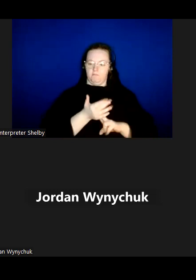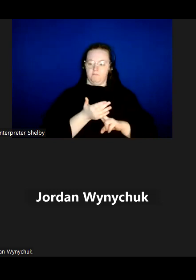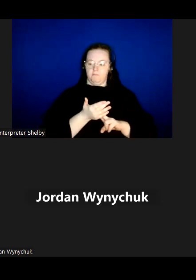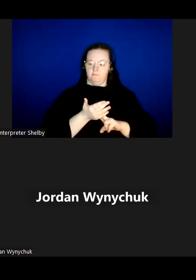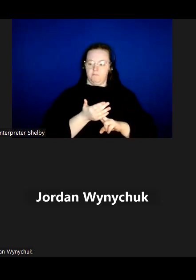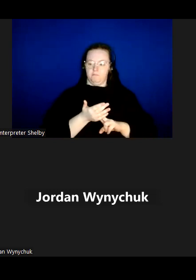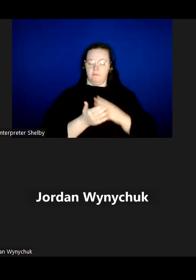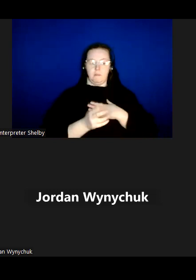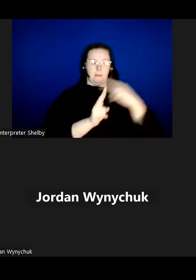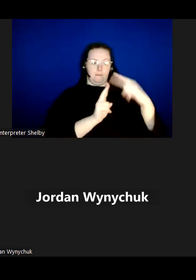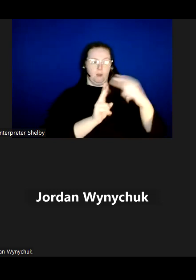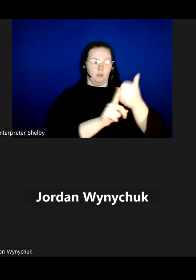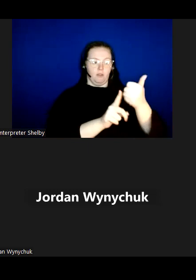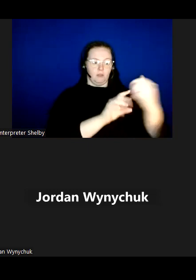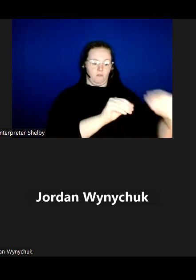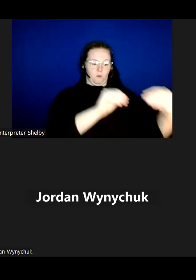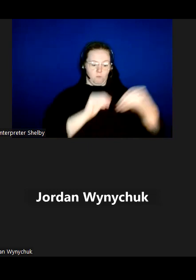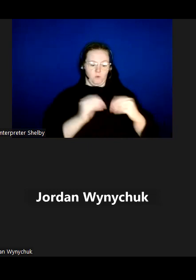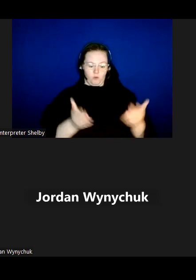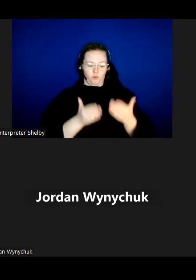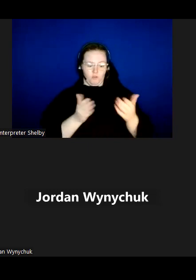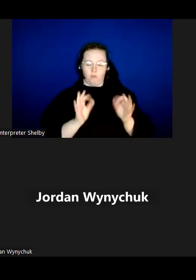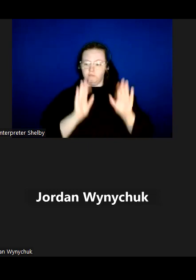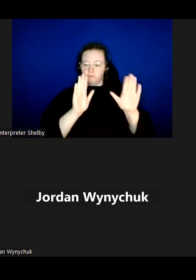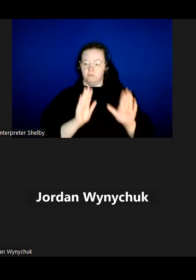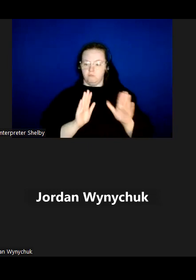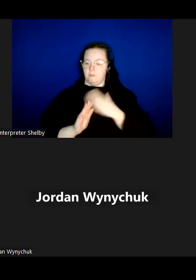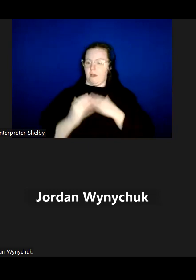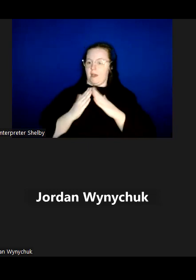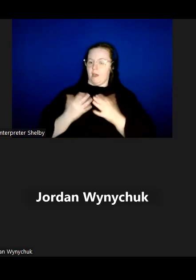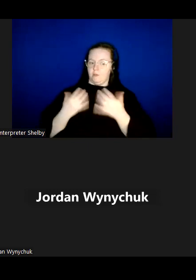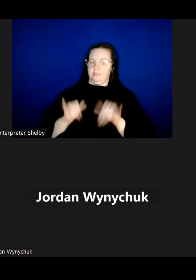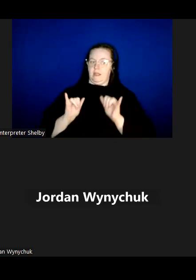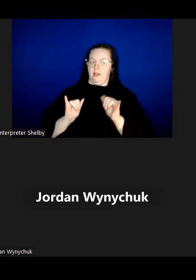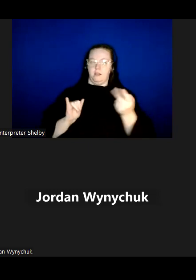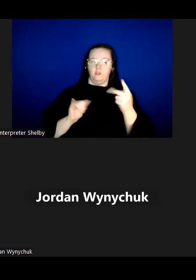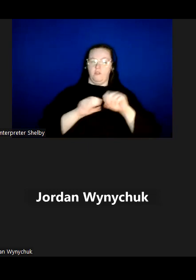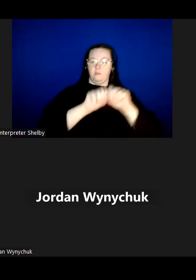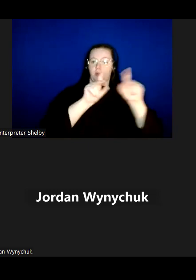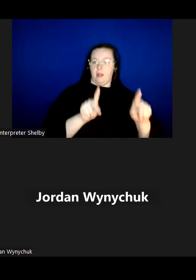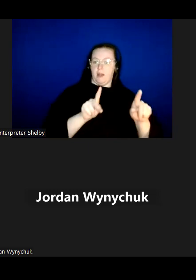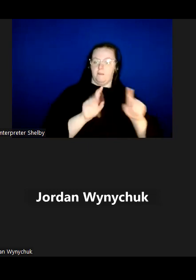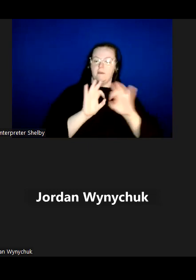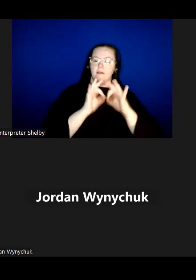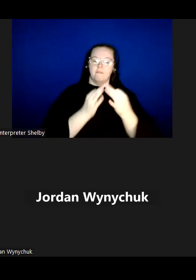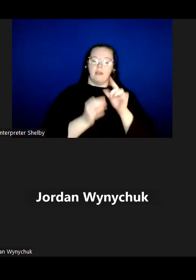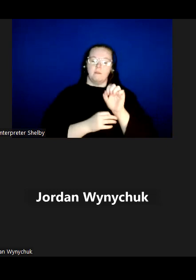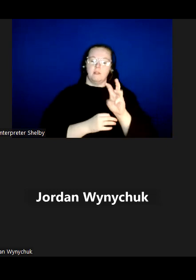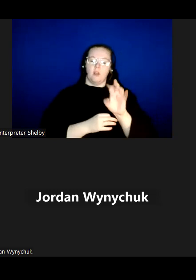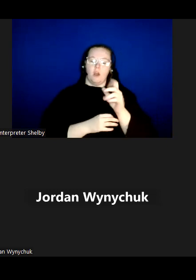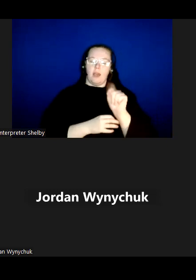my partner moves in with me, that's great, but the house is still in my name. We break up, the Family Law Act would